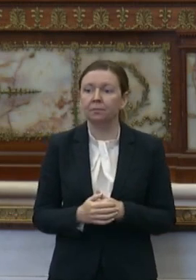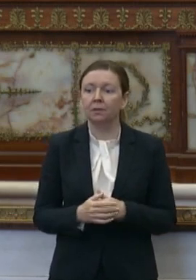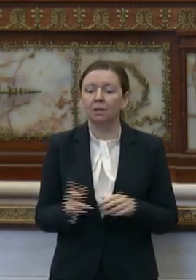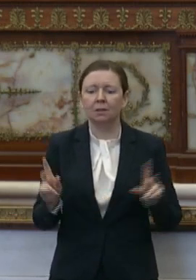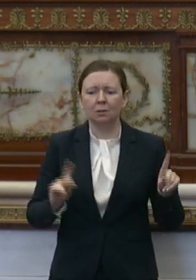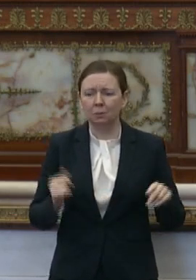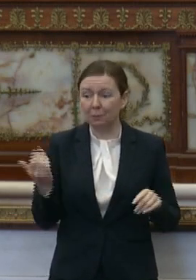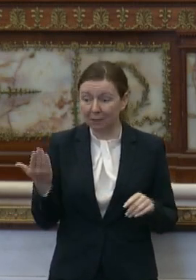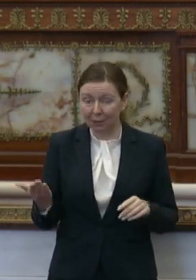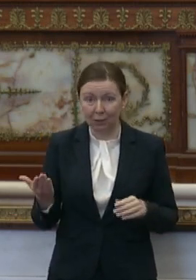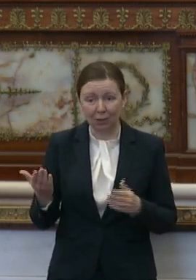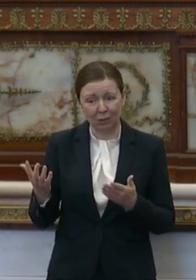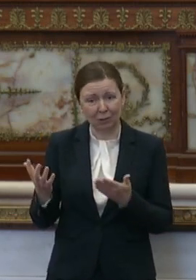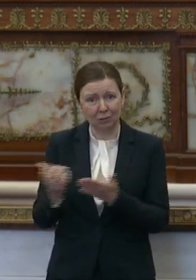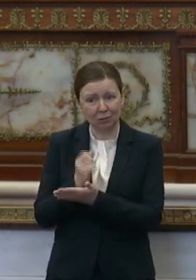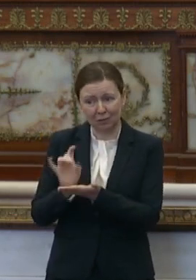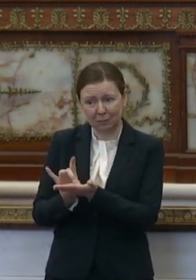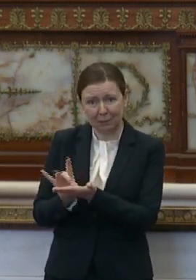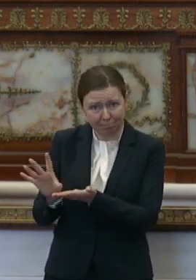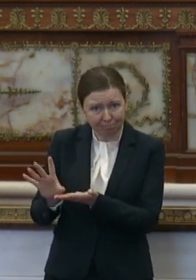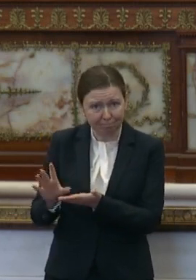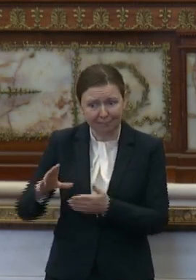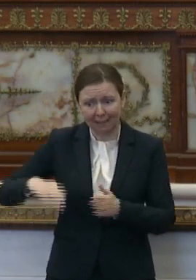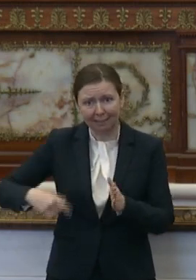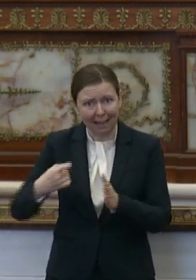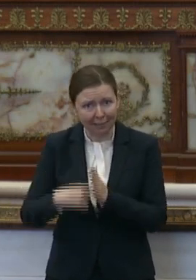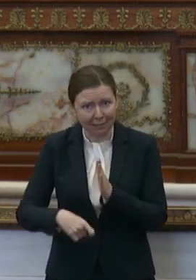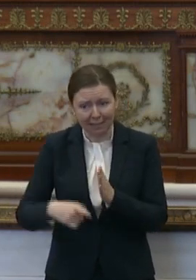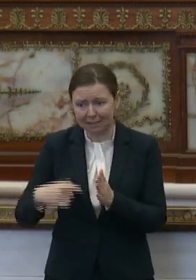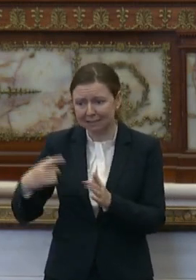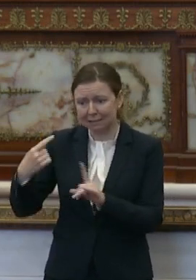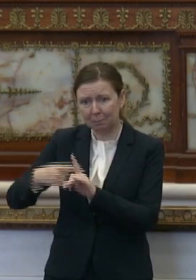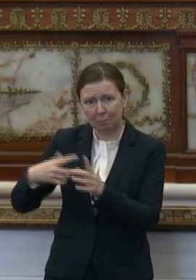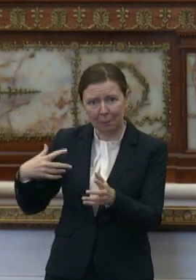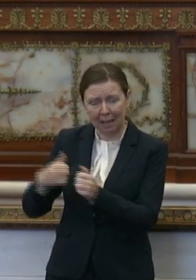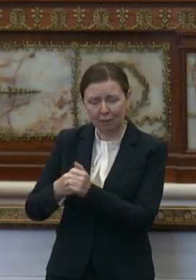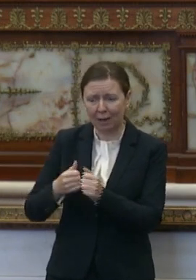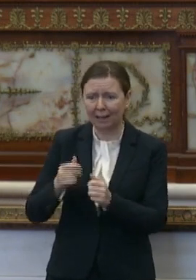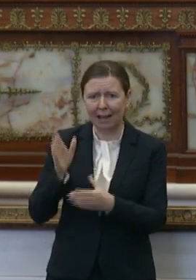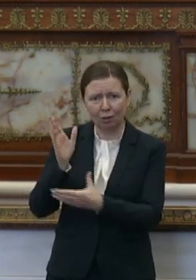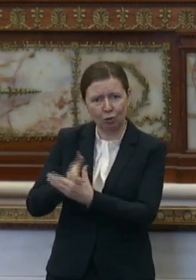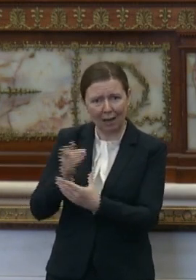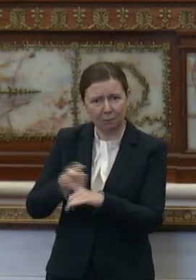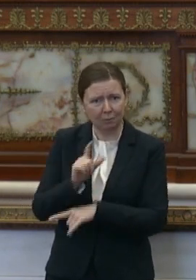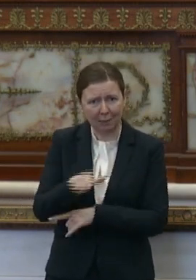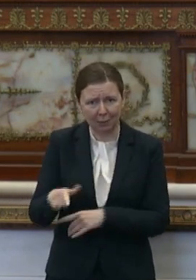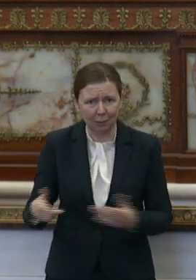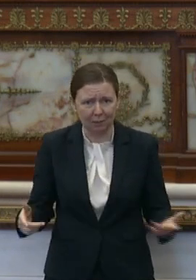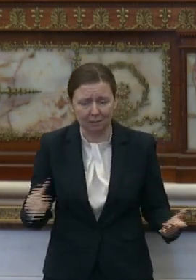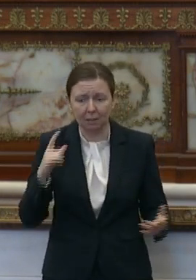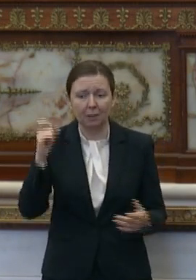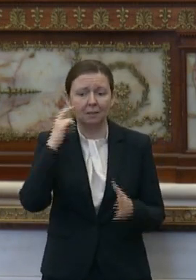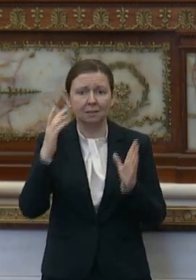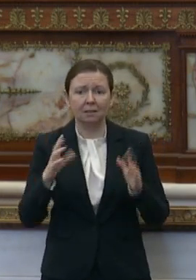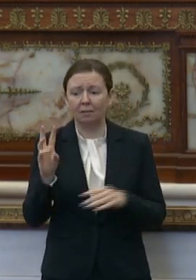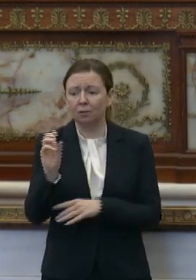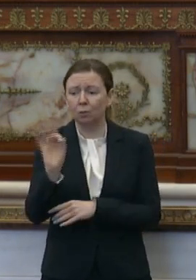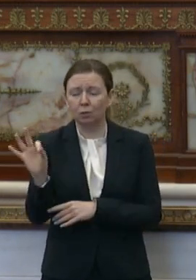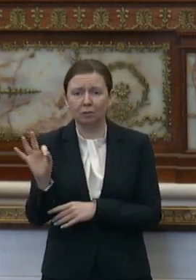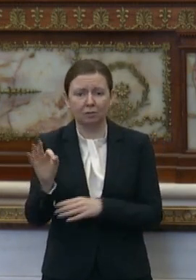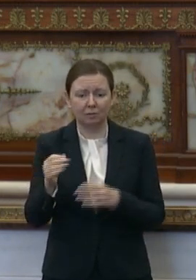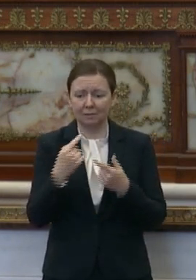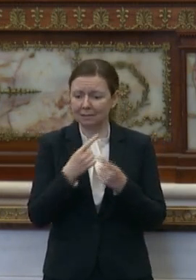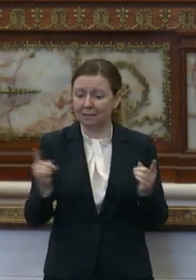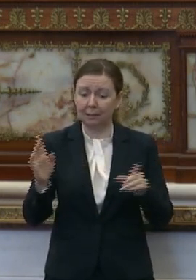like this deserve to be slapped with evictions, late fees, back rent, and harassment from landlords? Just because Governor Wolf has declared business